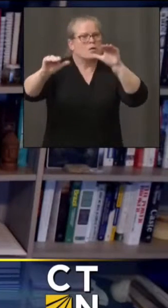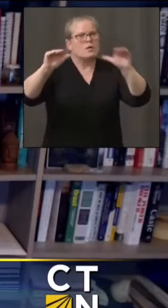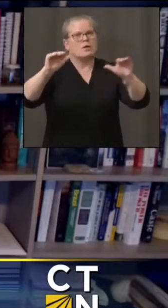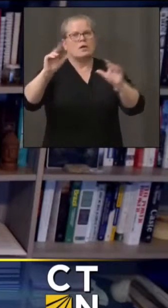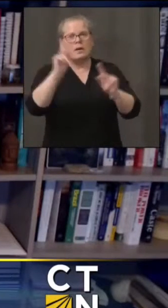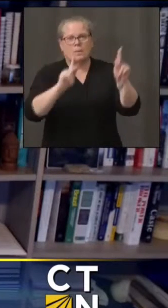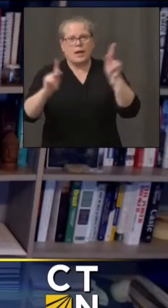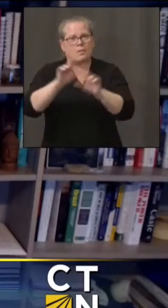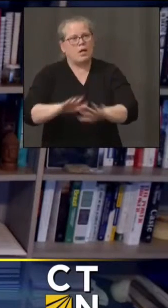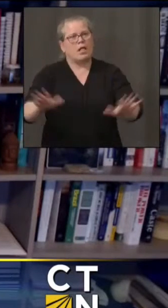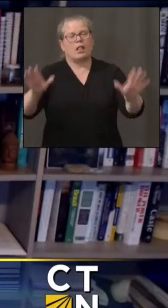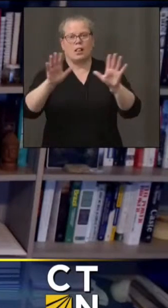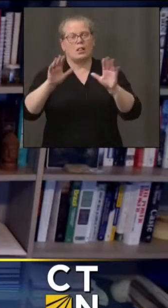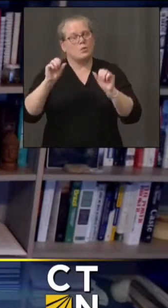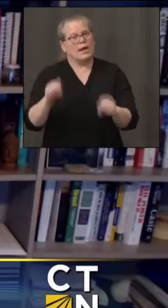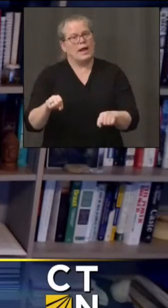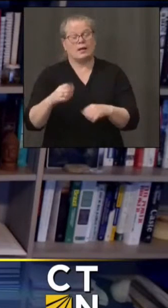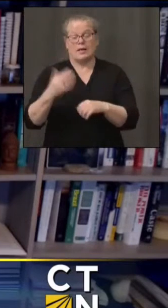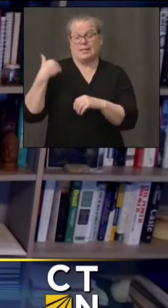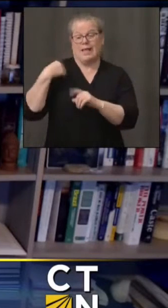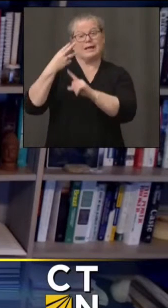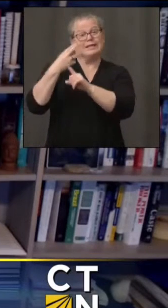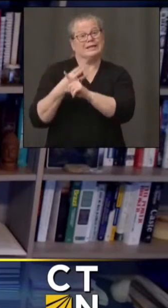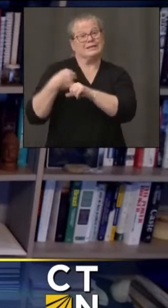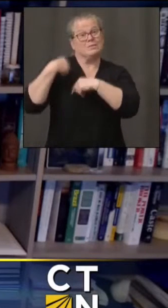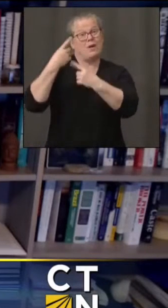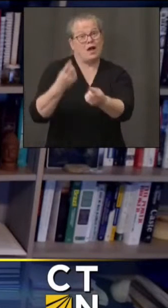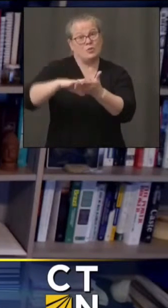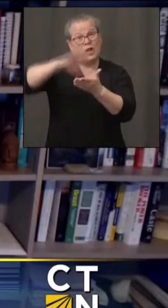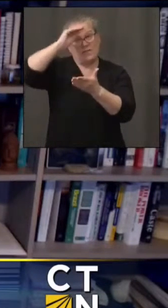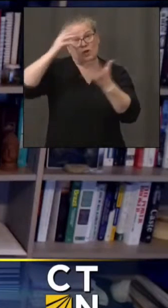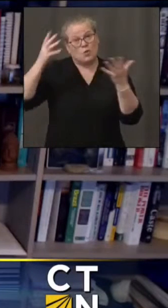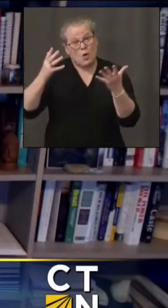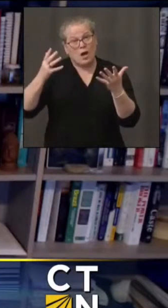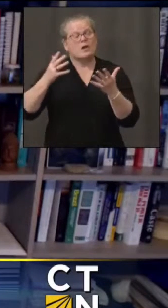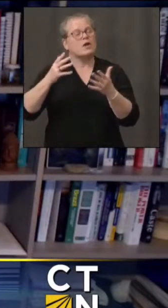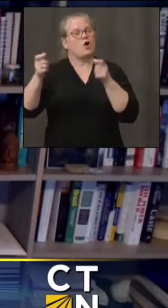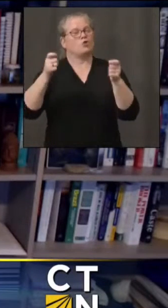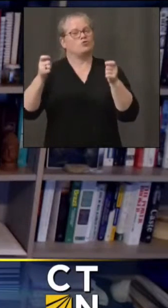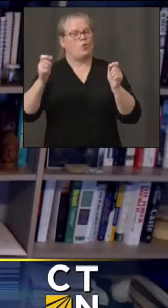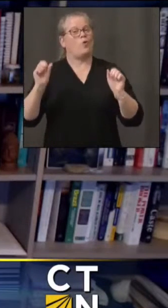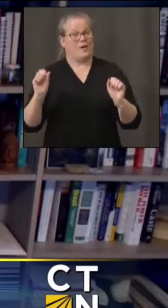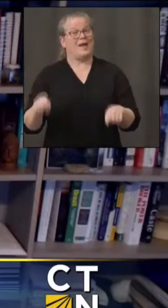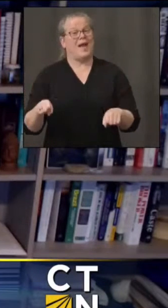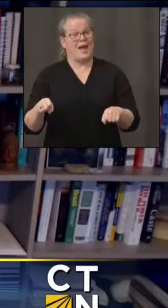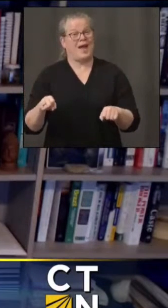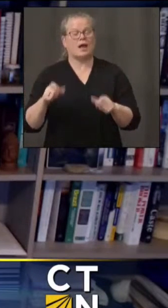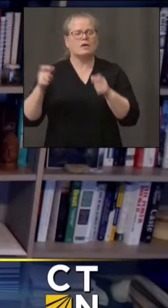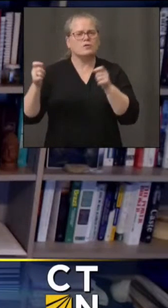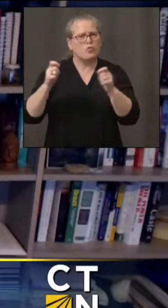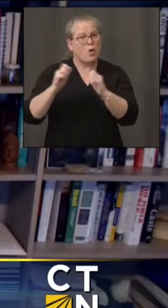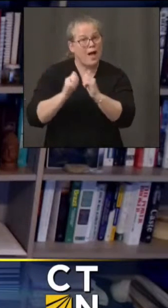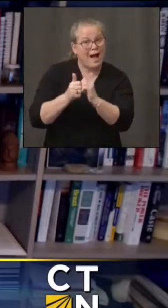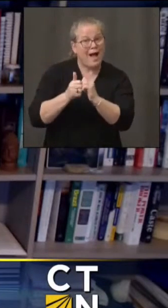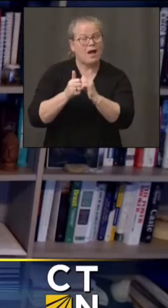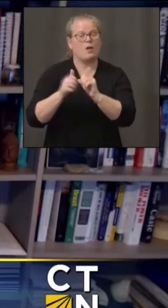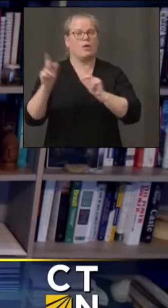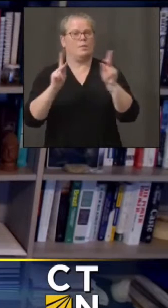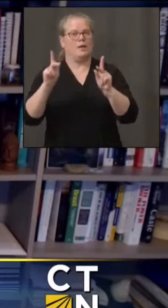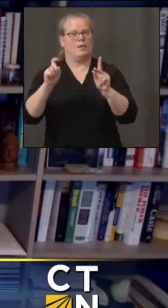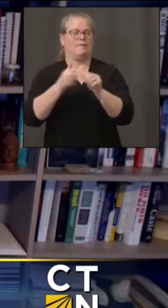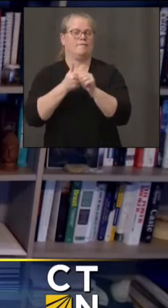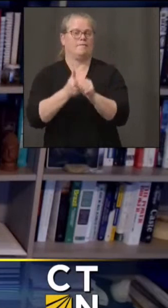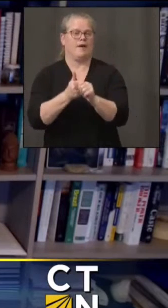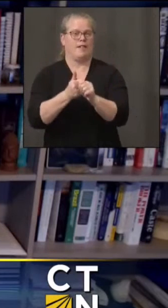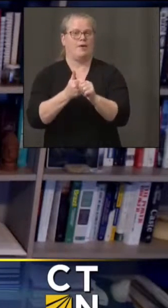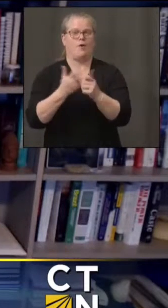learned in the last 6 months, is really that we can control it, but we have to control it through, kind of these meat and potatoes, the face